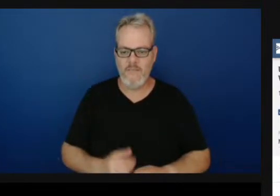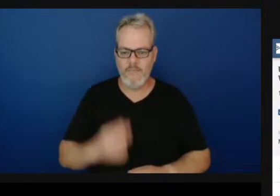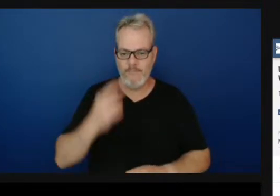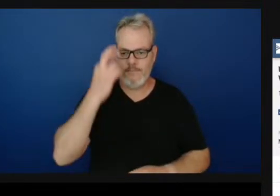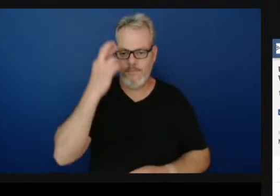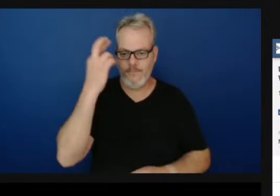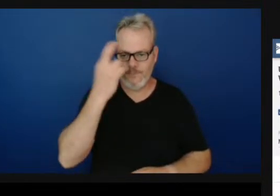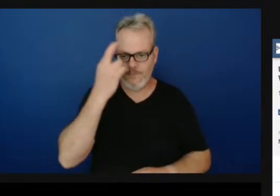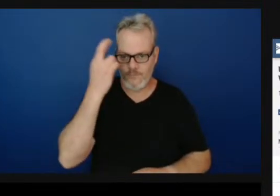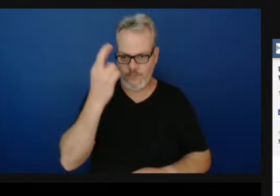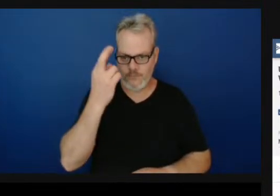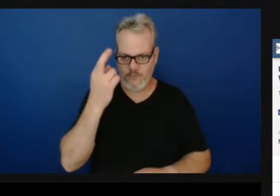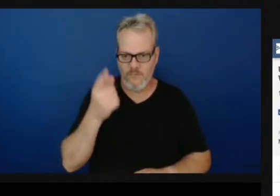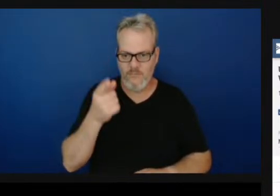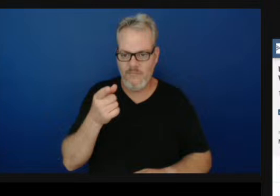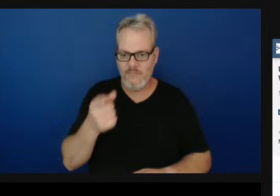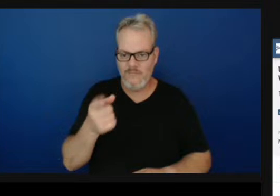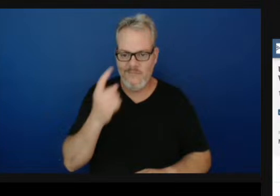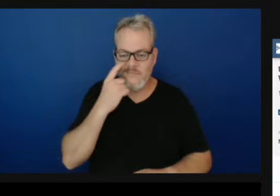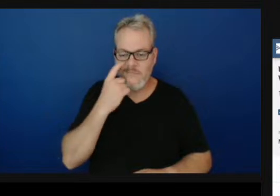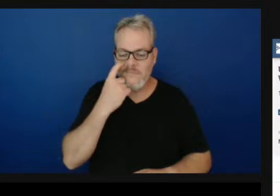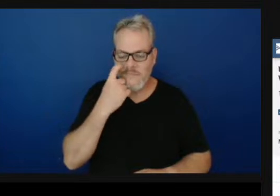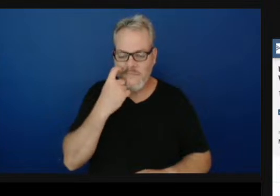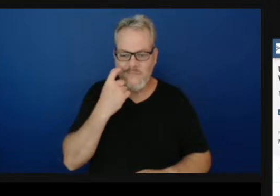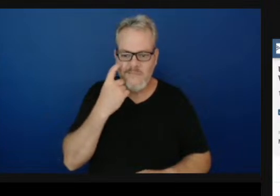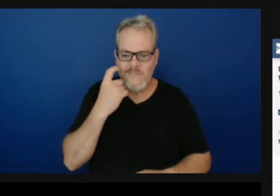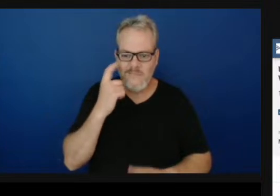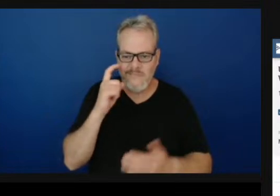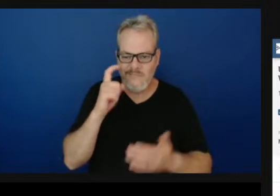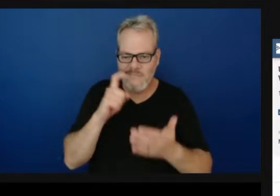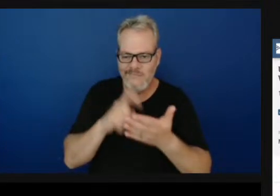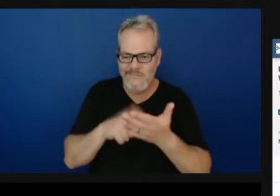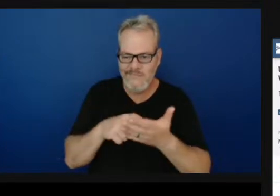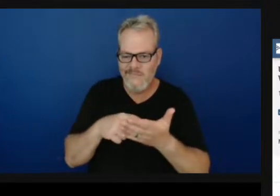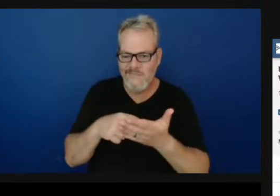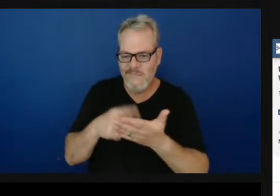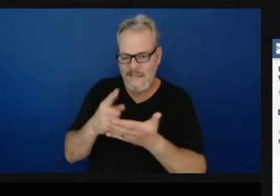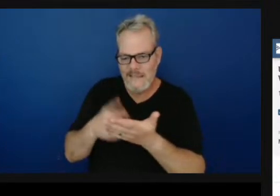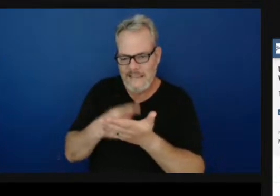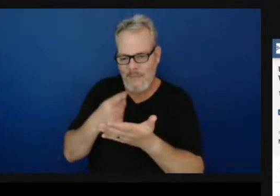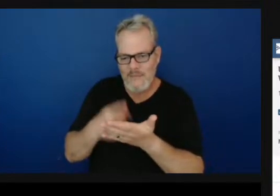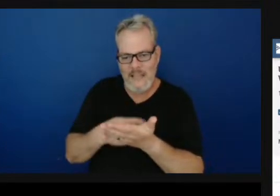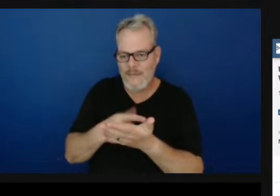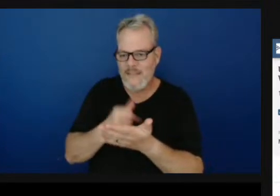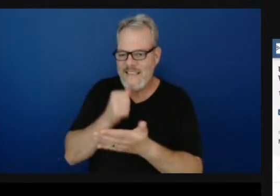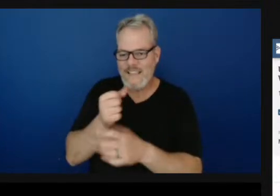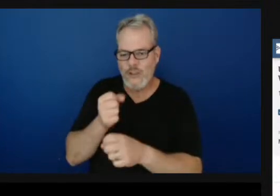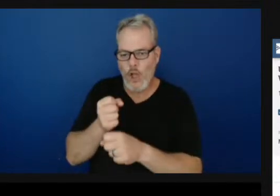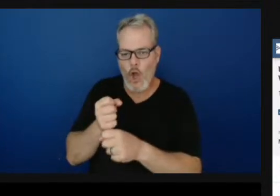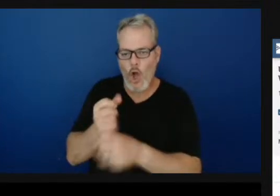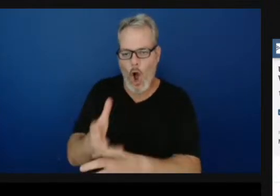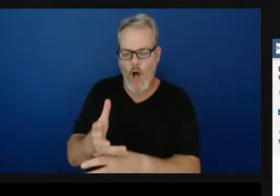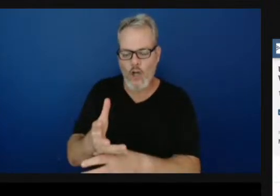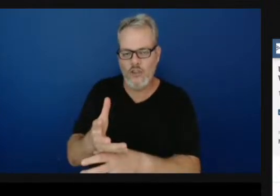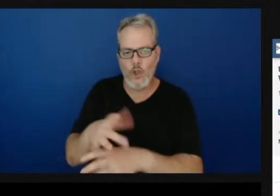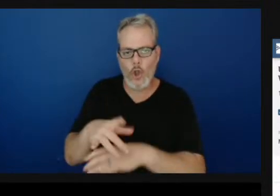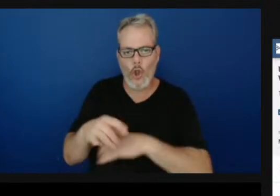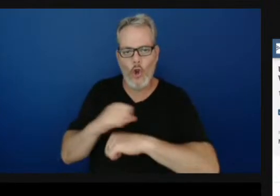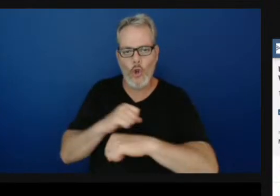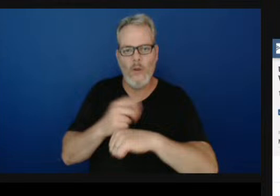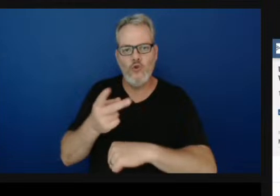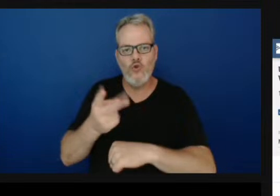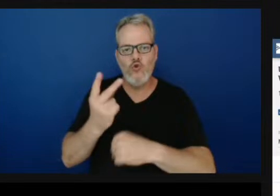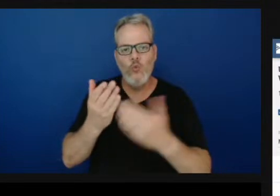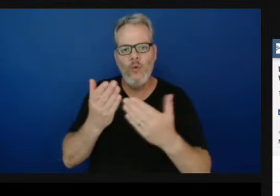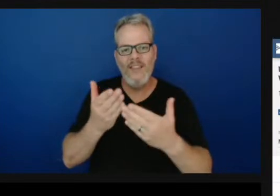open pathways that exist, there can be times that magma can move without causing earthquakes as well. So those are the two caveats to keep in mind, the